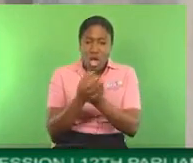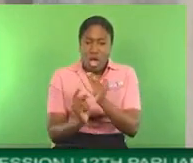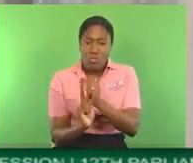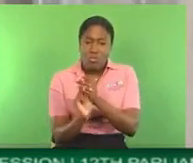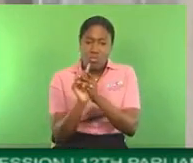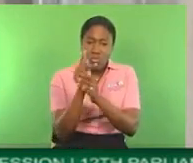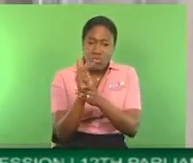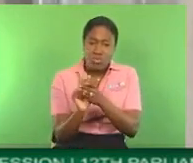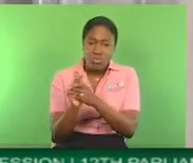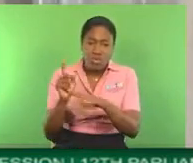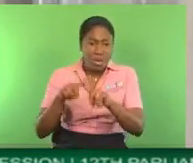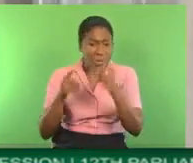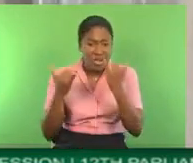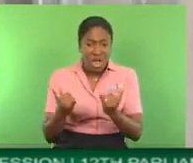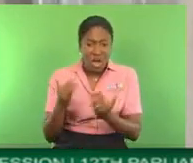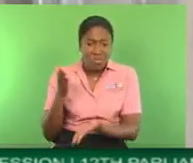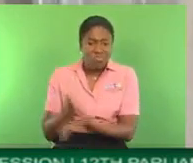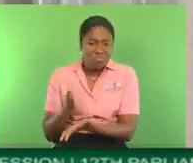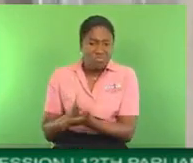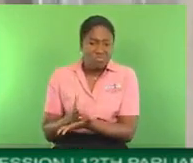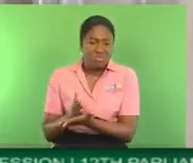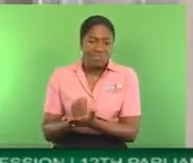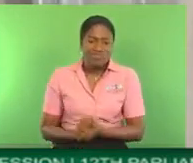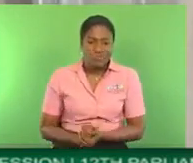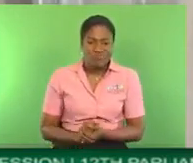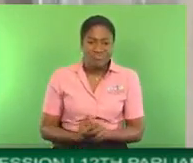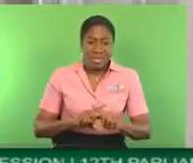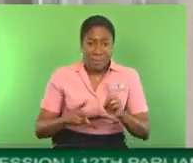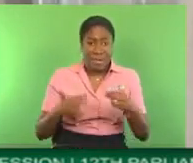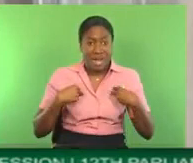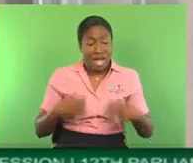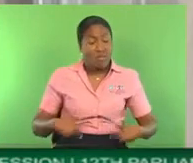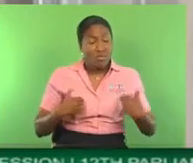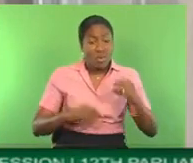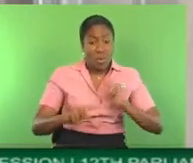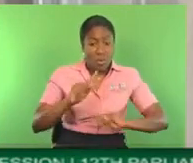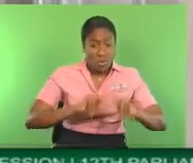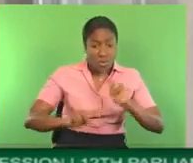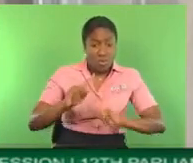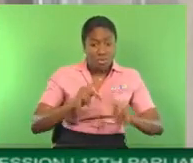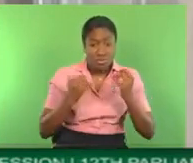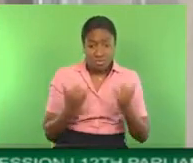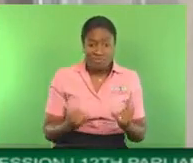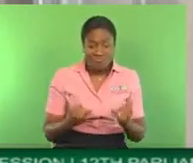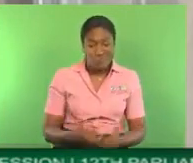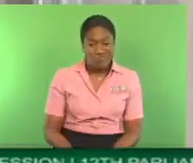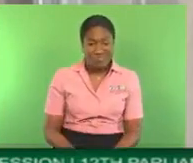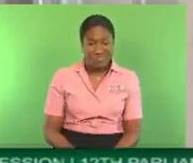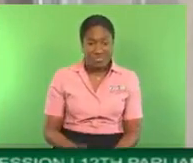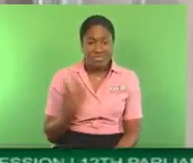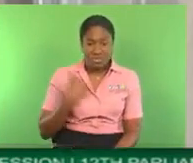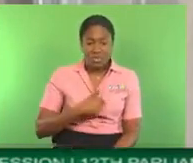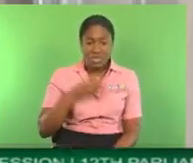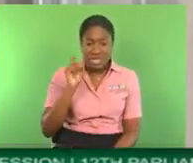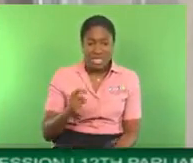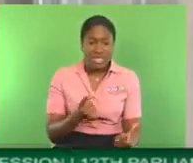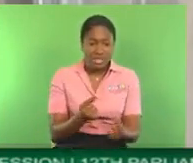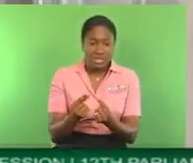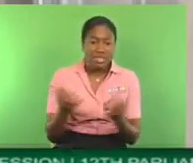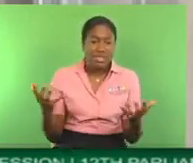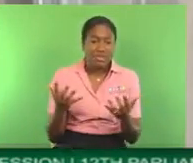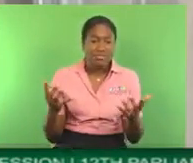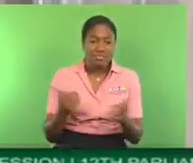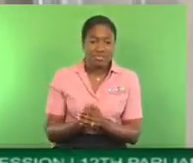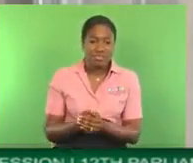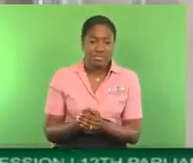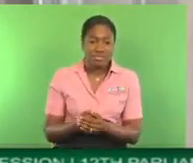has ceased. And with having youth and bringing that, according to what has been said, what we need to do is to bring them